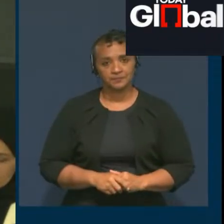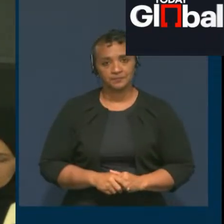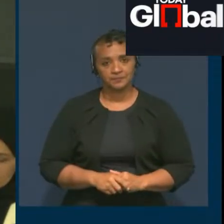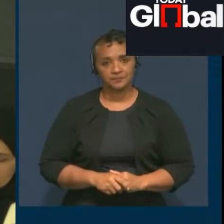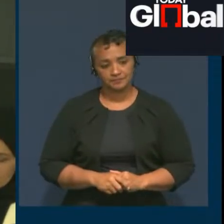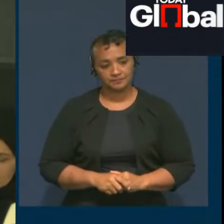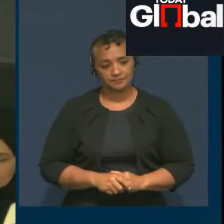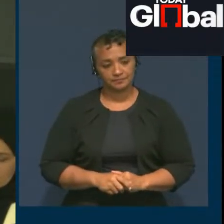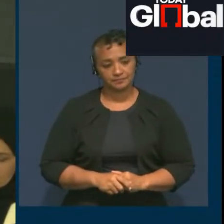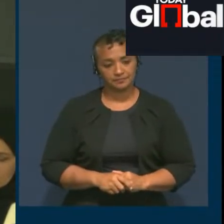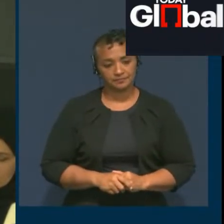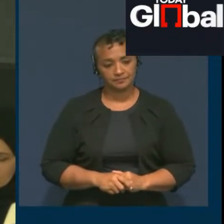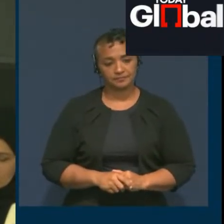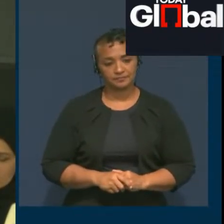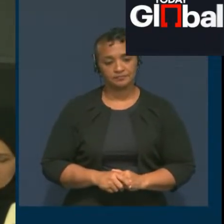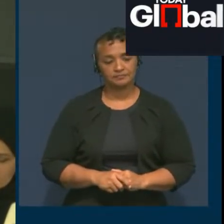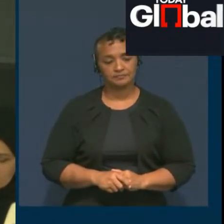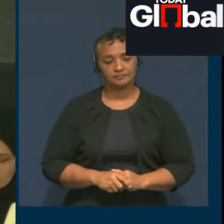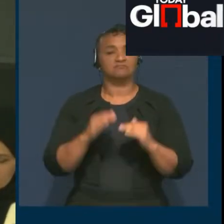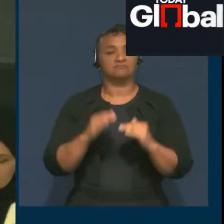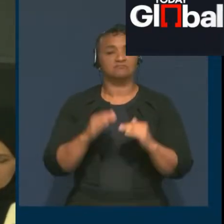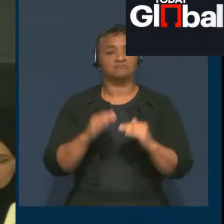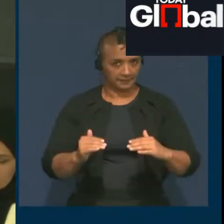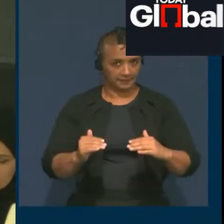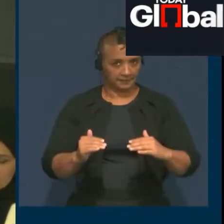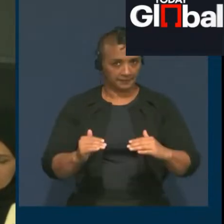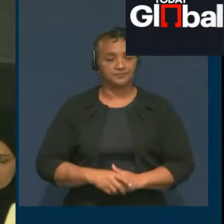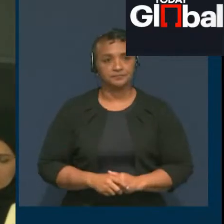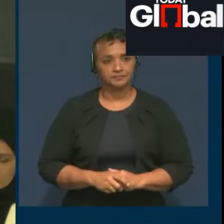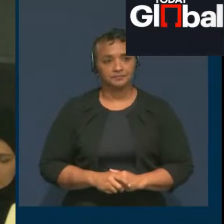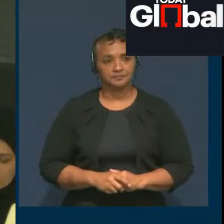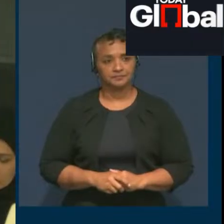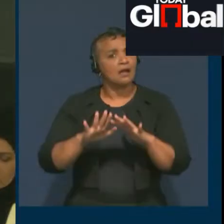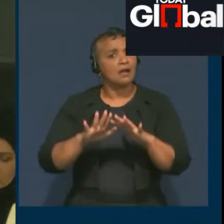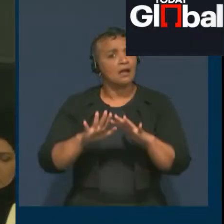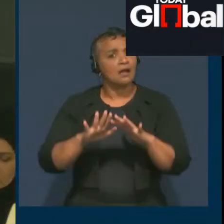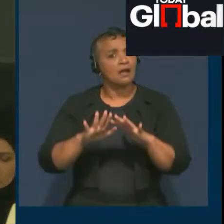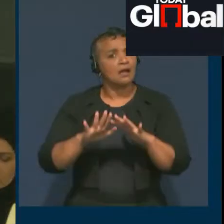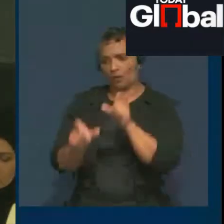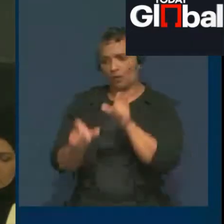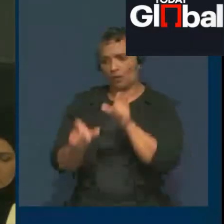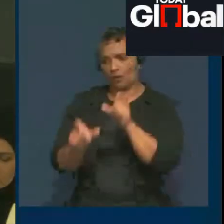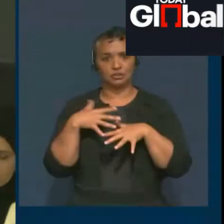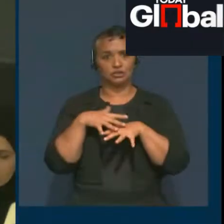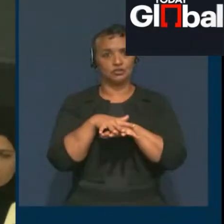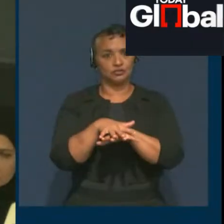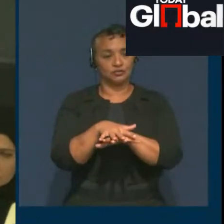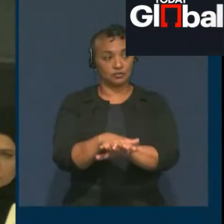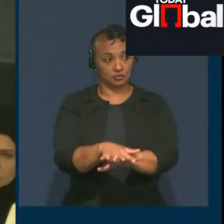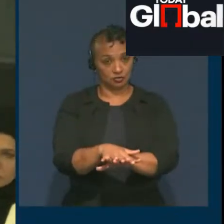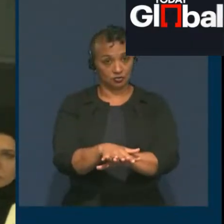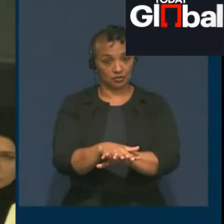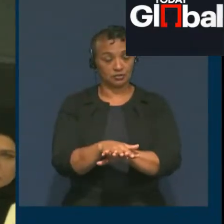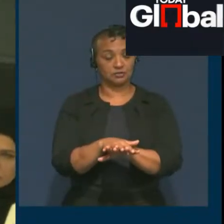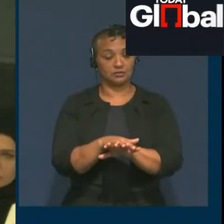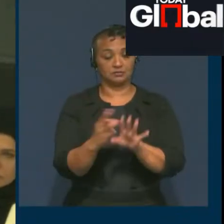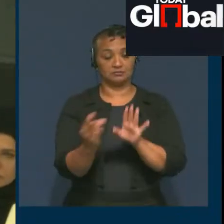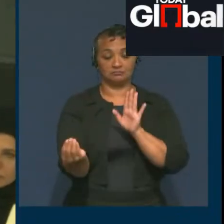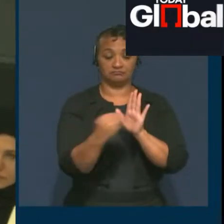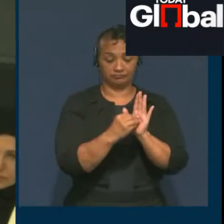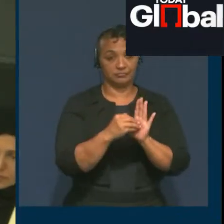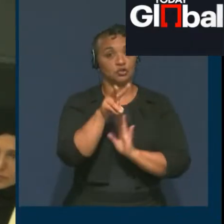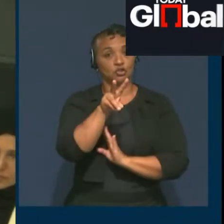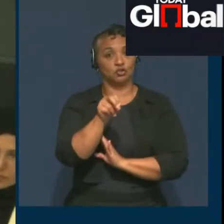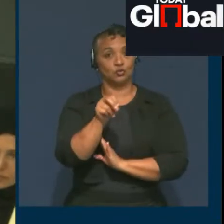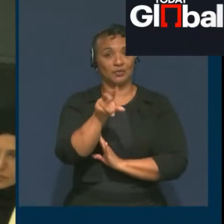Turning now to the issue about the integration of persons with disabilities into the 2030 vision, I would like to